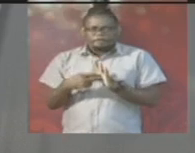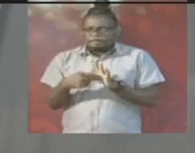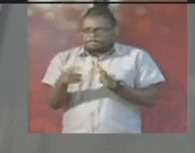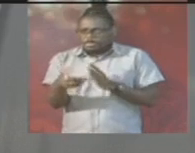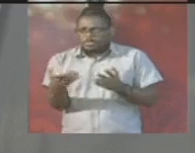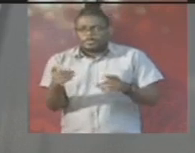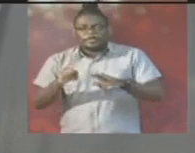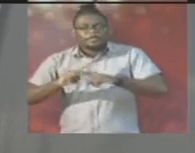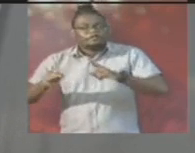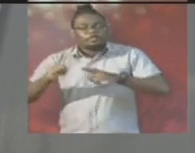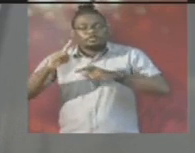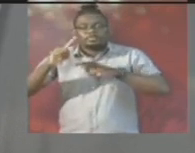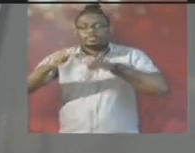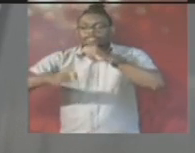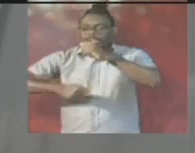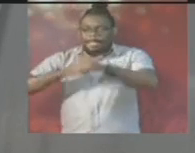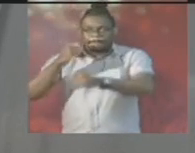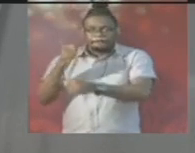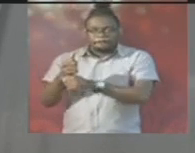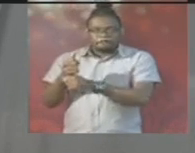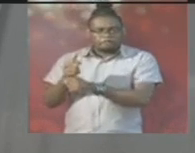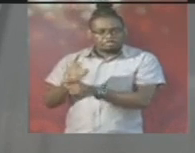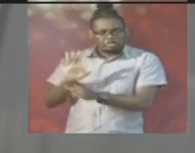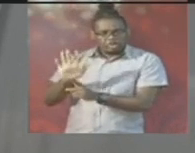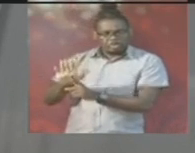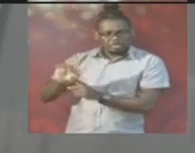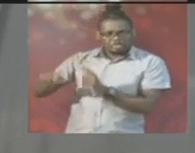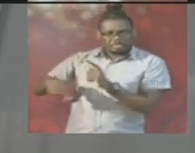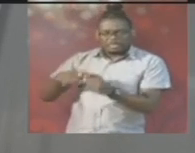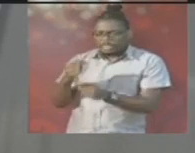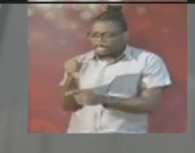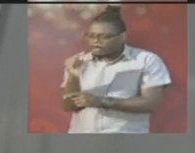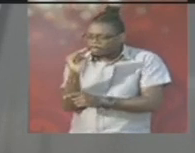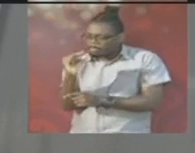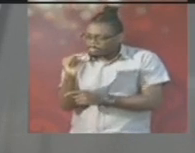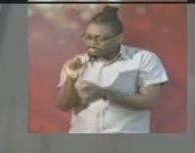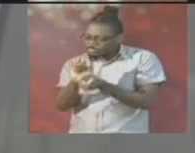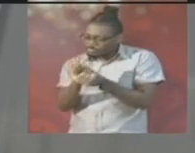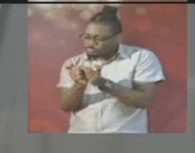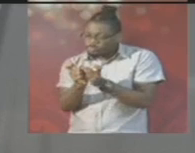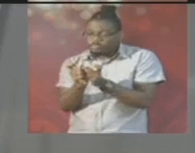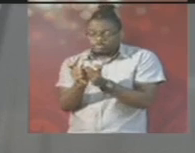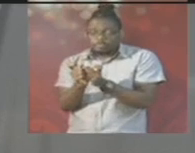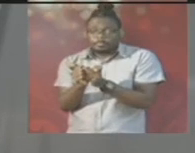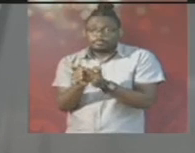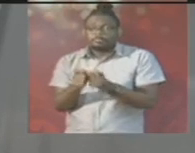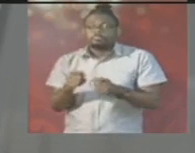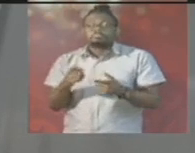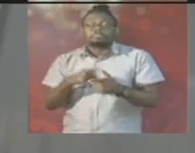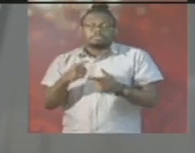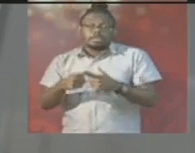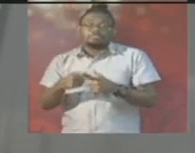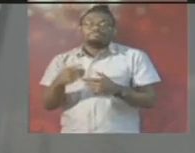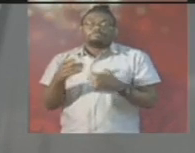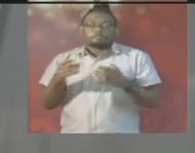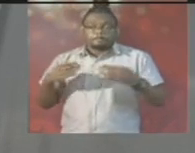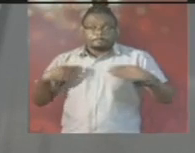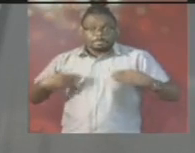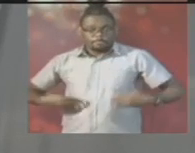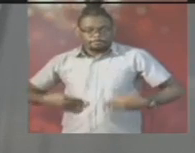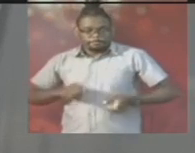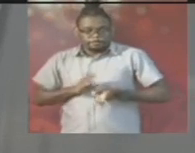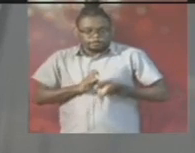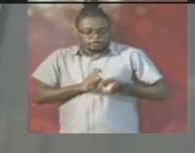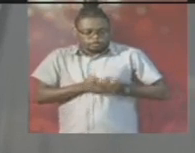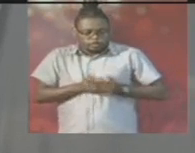virus particles, some of them, could be slightly different from the original. And the appearance of mutations is natural and expected,